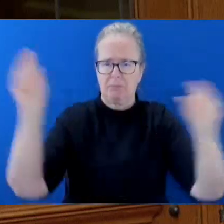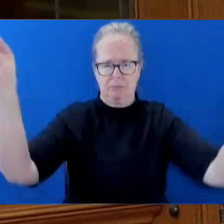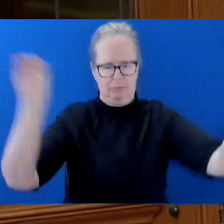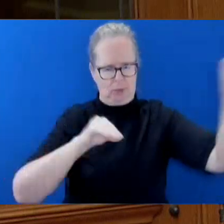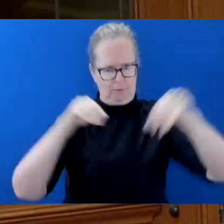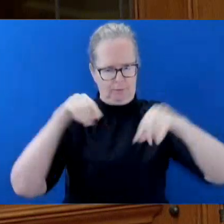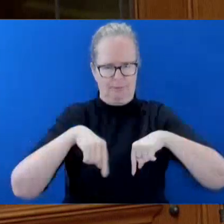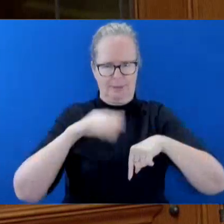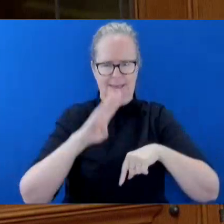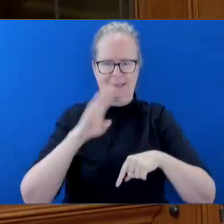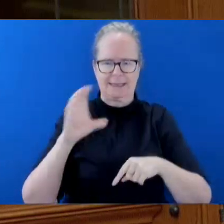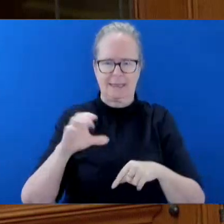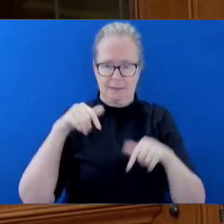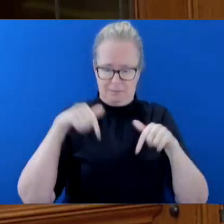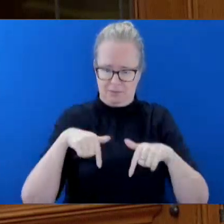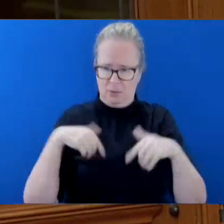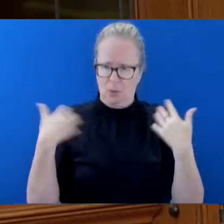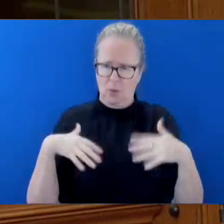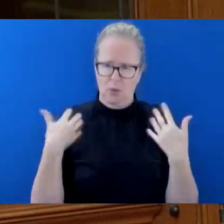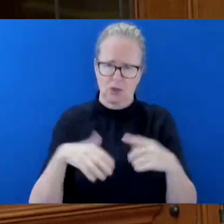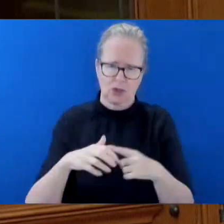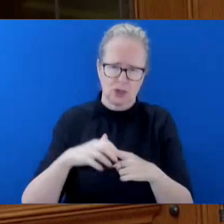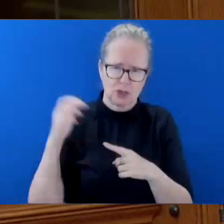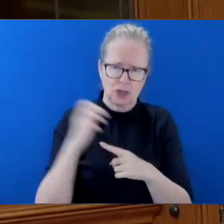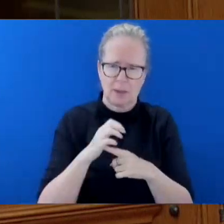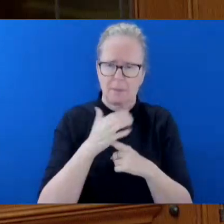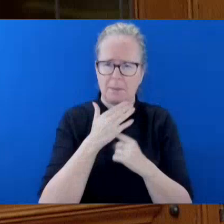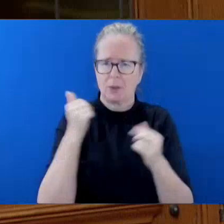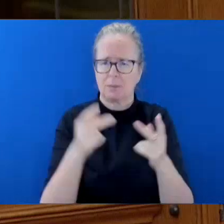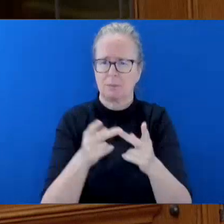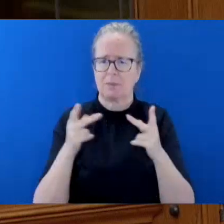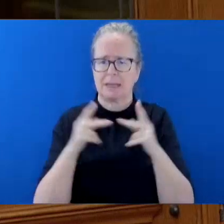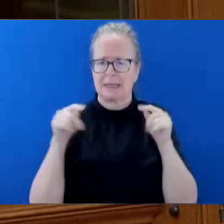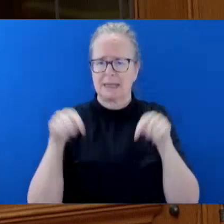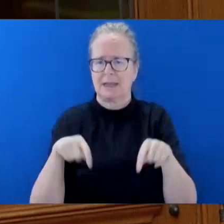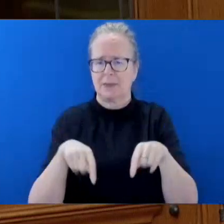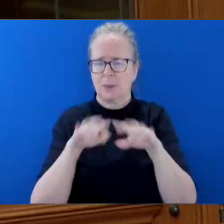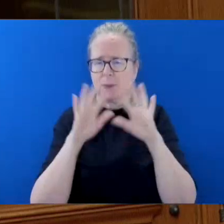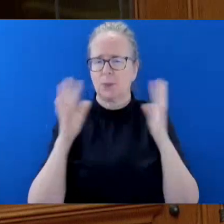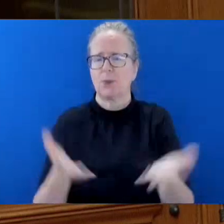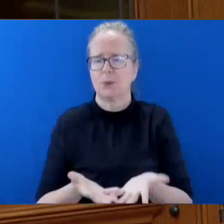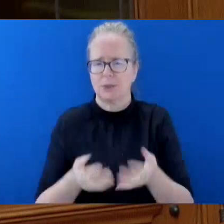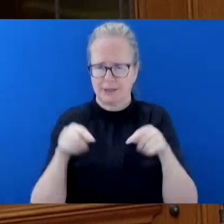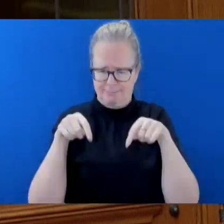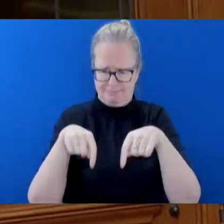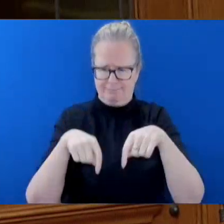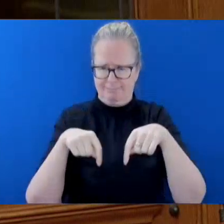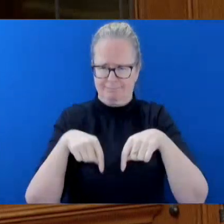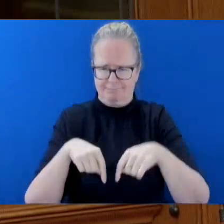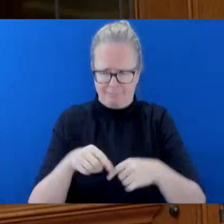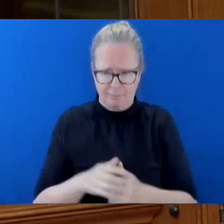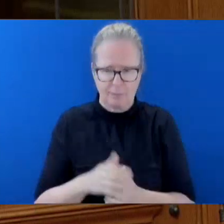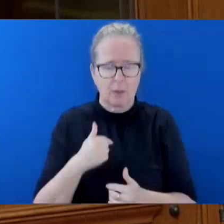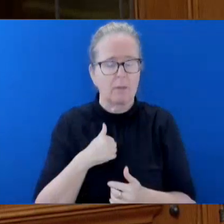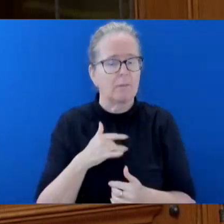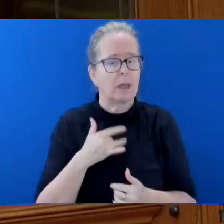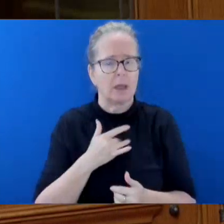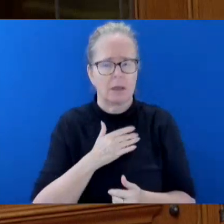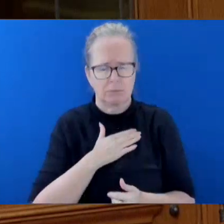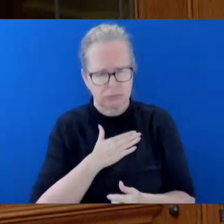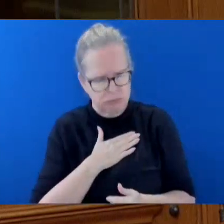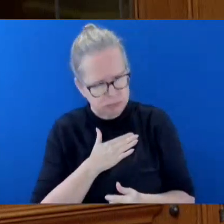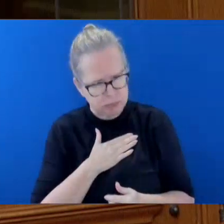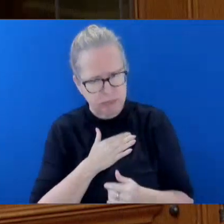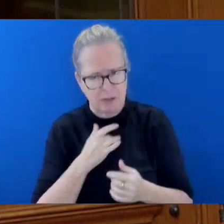world. Mr. Speaker, I find it deeply troubling that under this BC NDP,